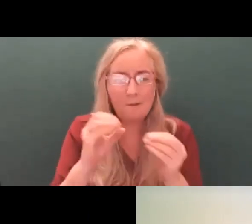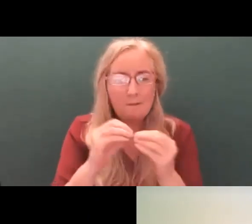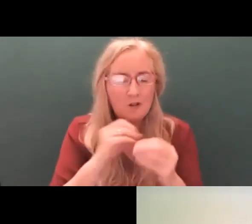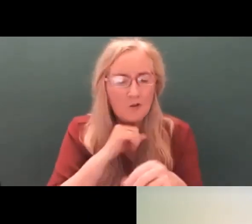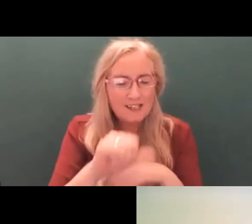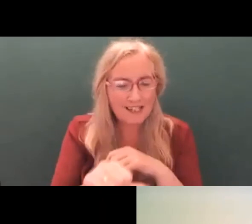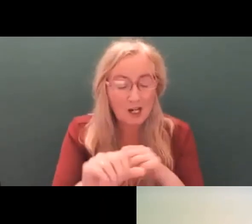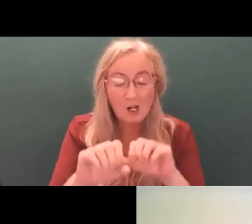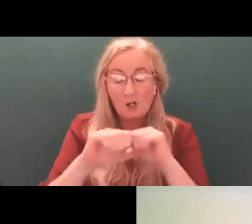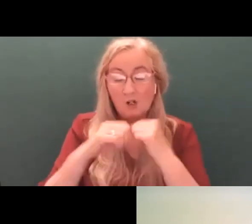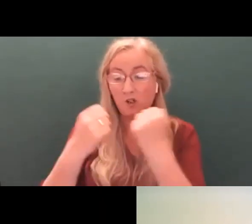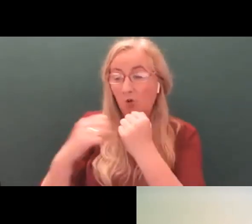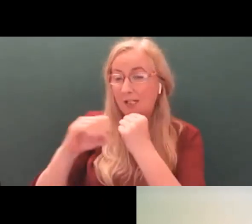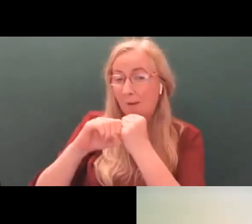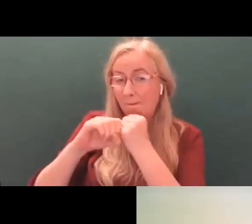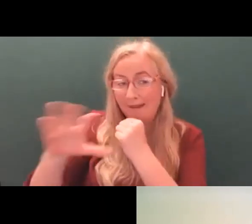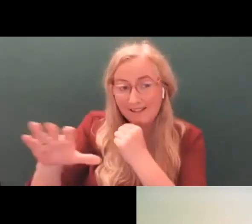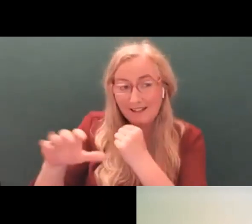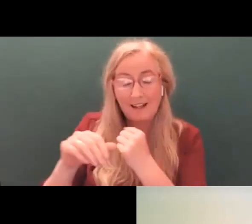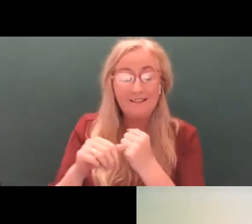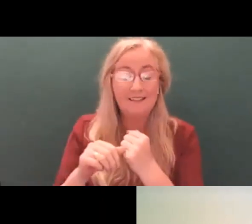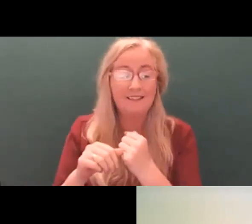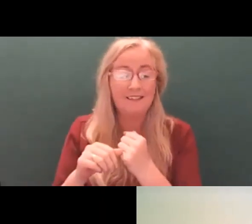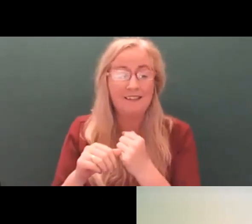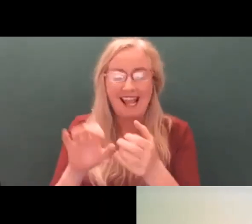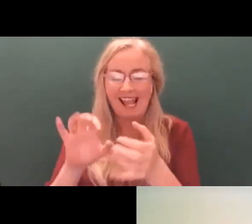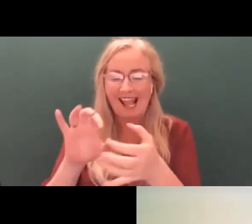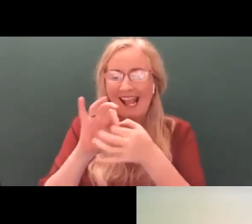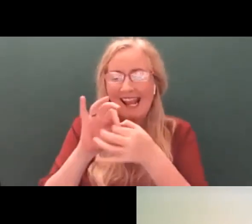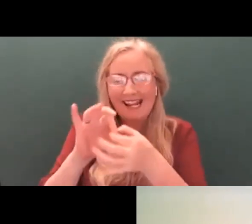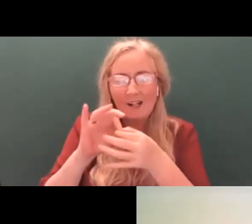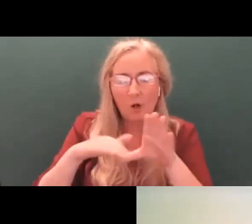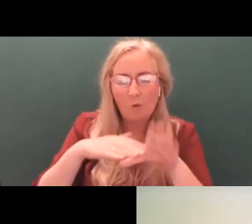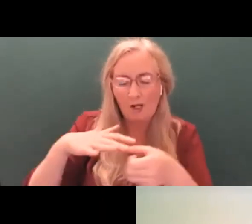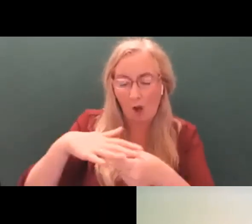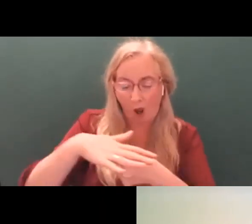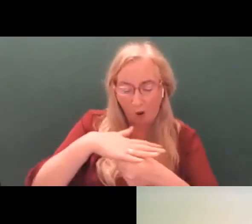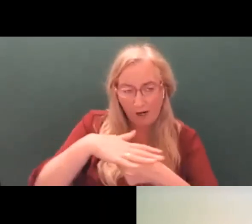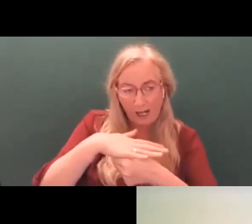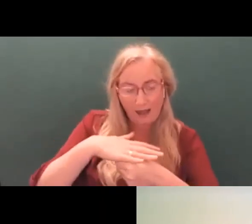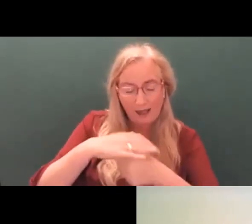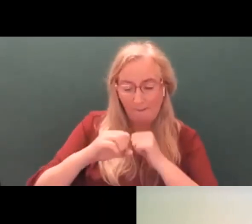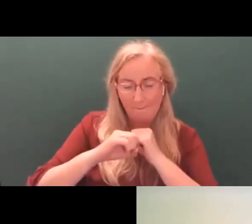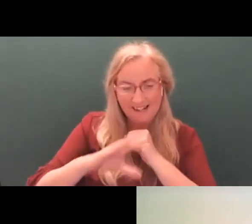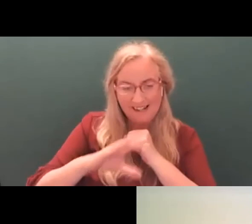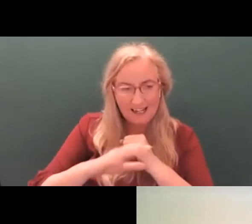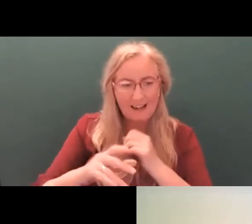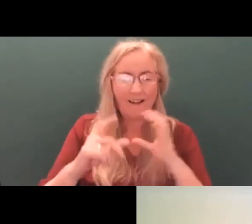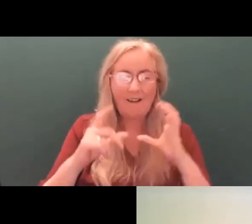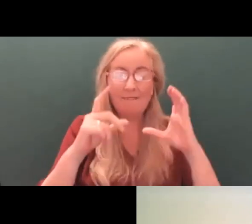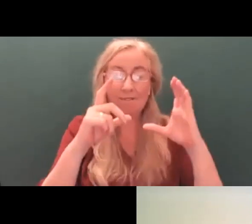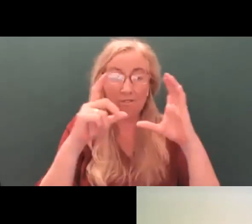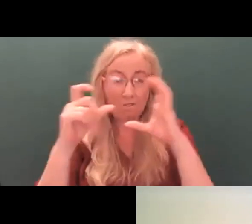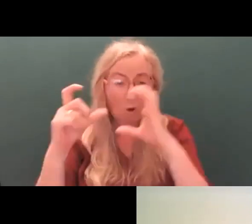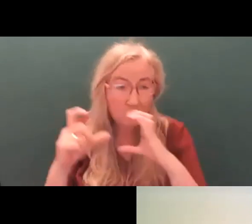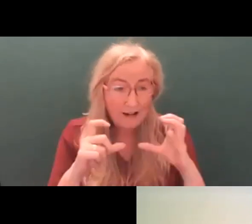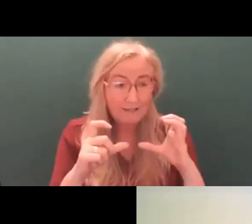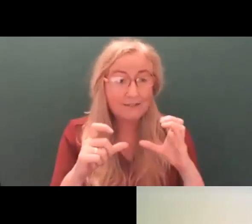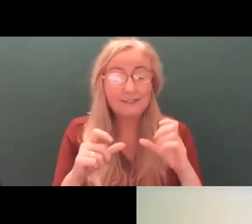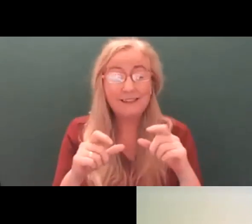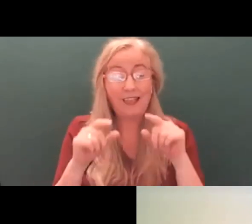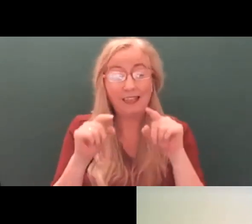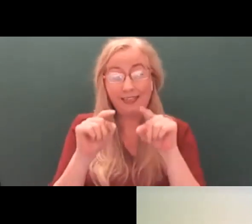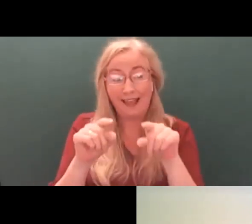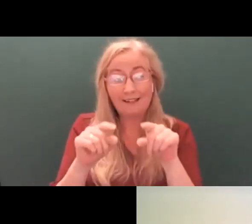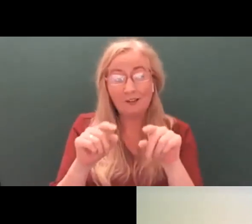at social media, we'll be looking at engaging with your local media, photographs as well. So that might be one to bring up